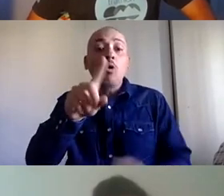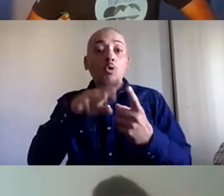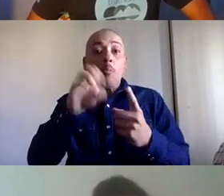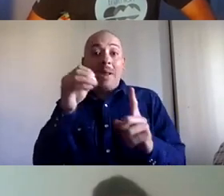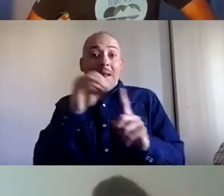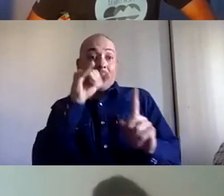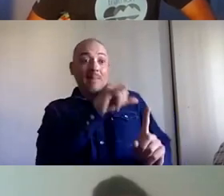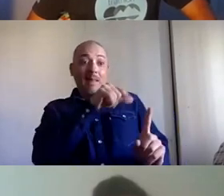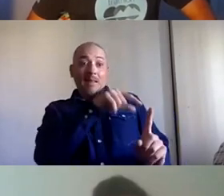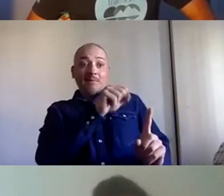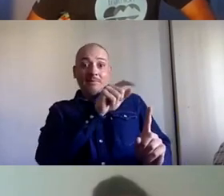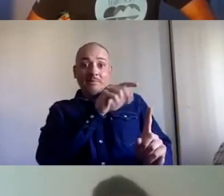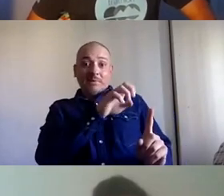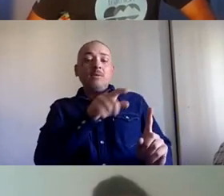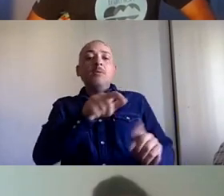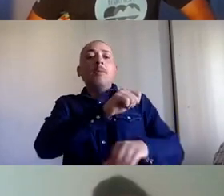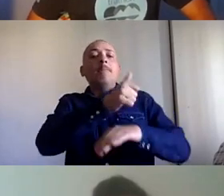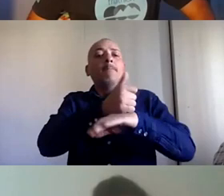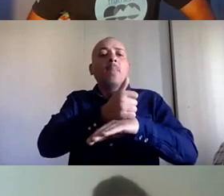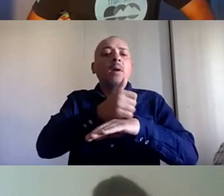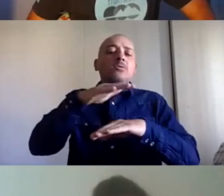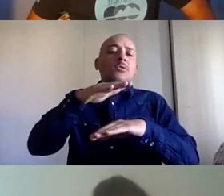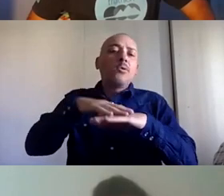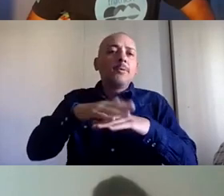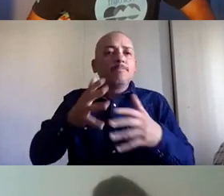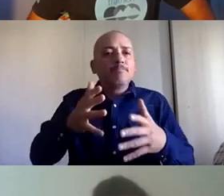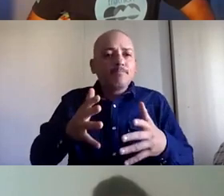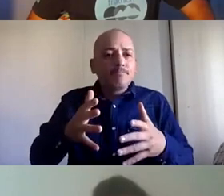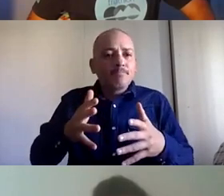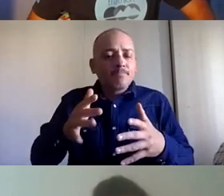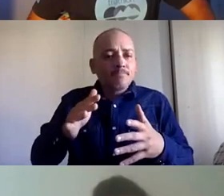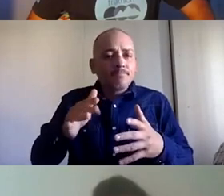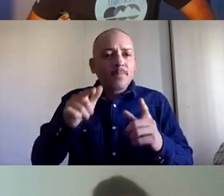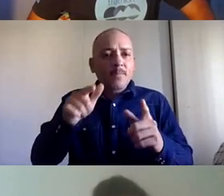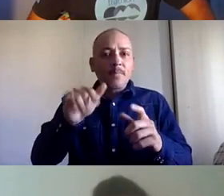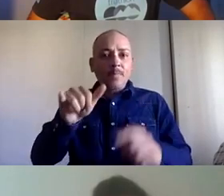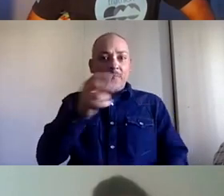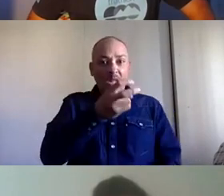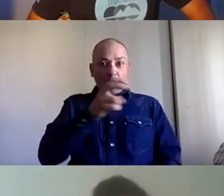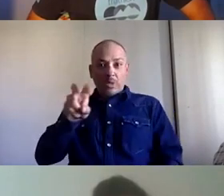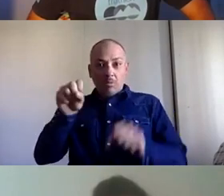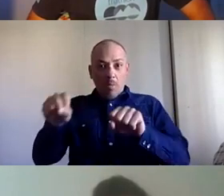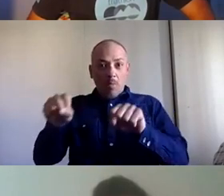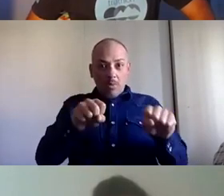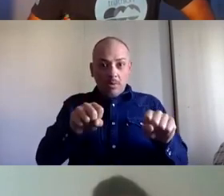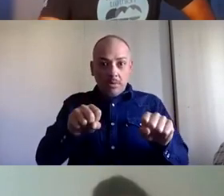state based on this transition probability. So,